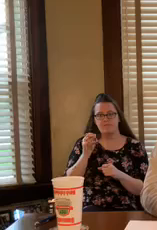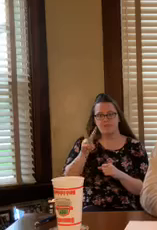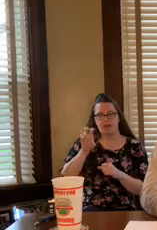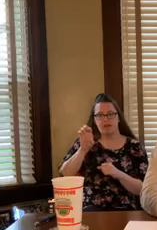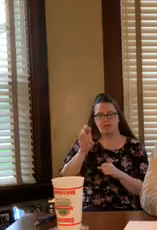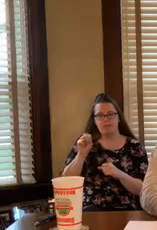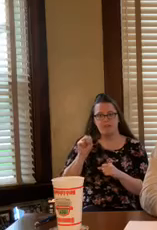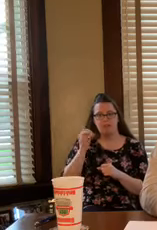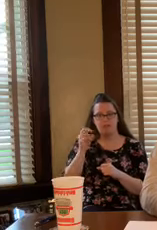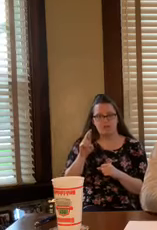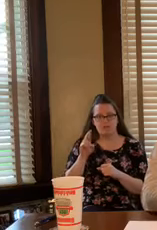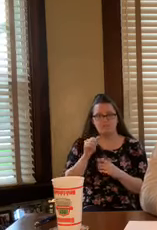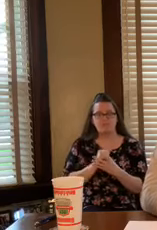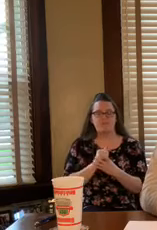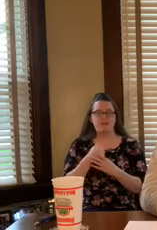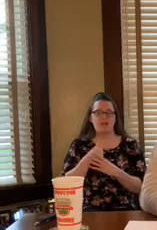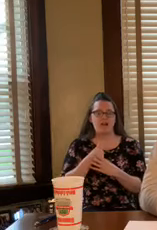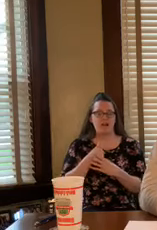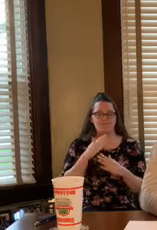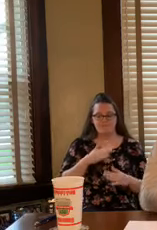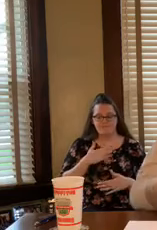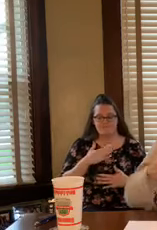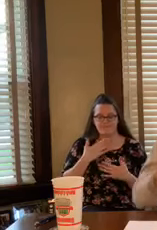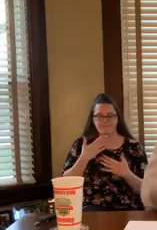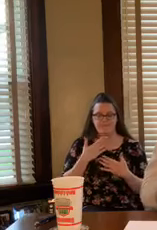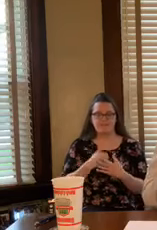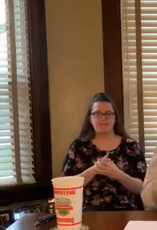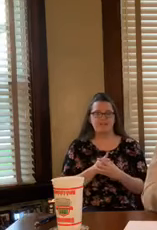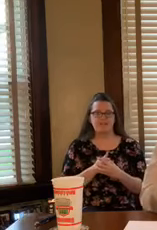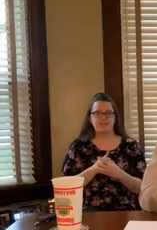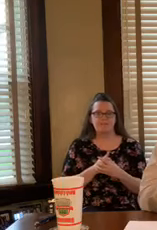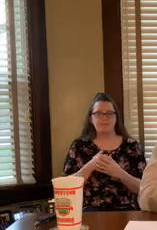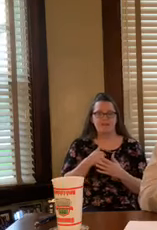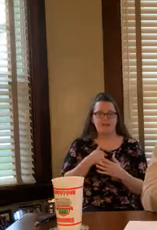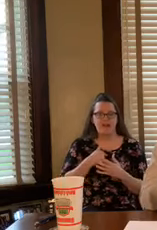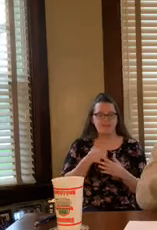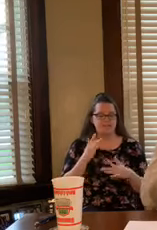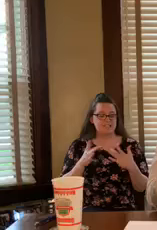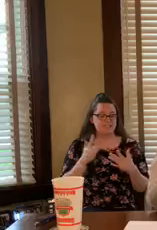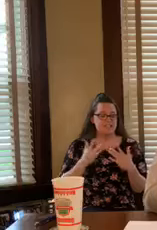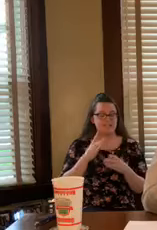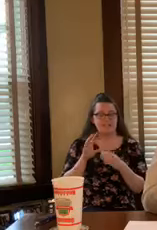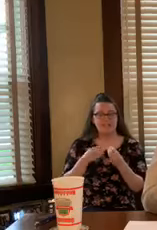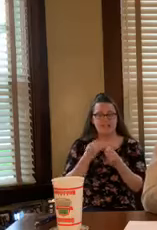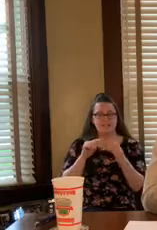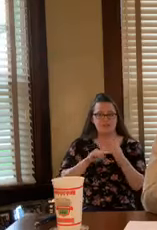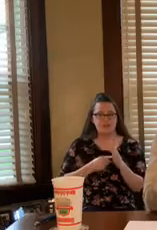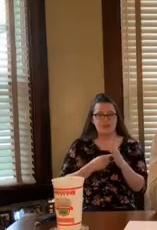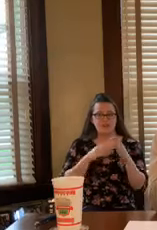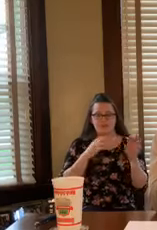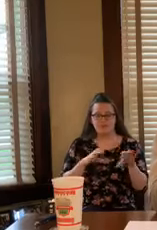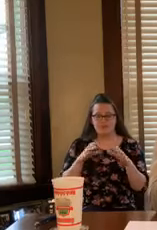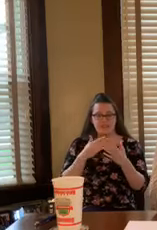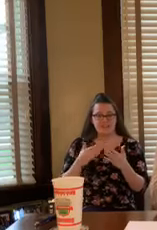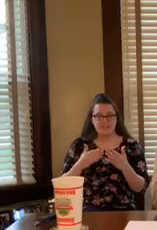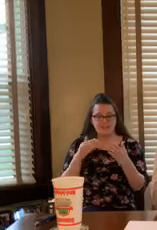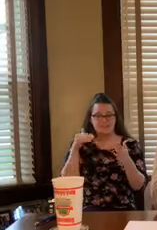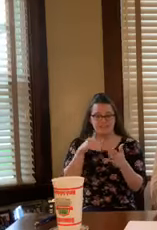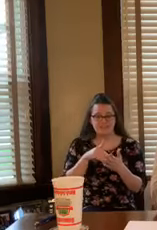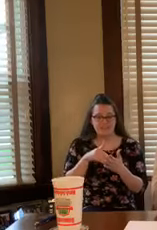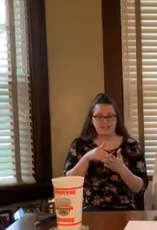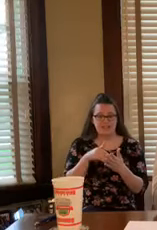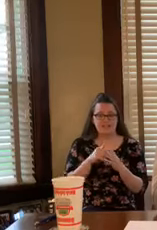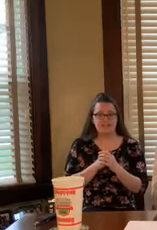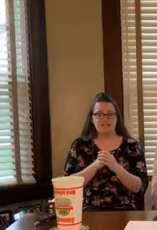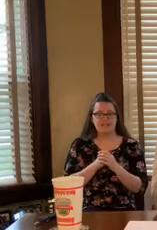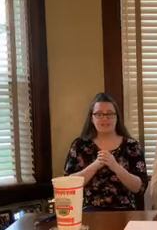a Facebook Live video in my car, just how excited I was. I'm anxious to get back to doing things. I'm anxious to getting back to church and being able